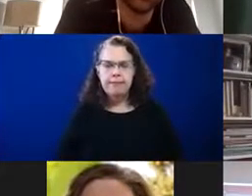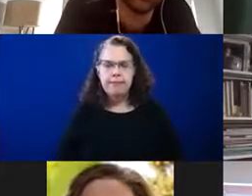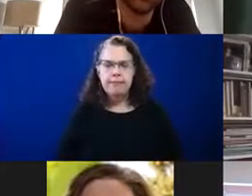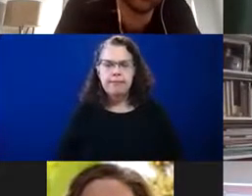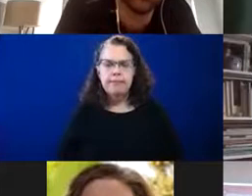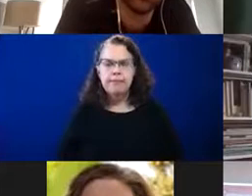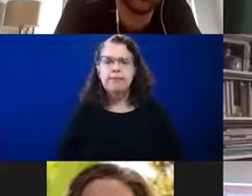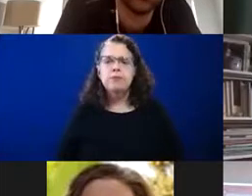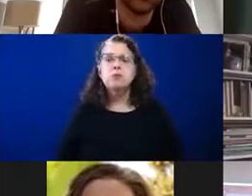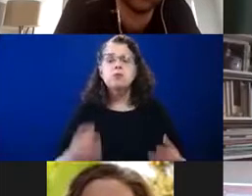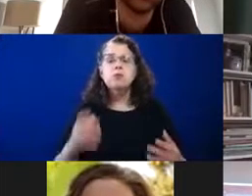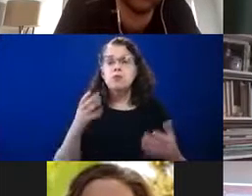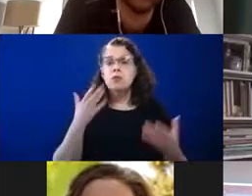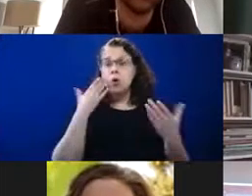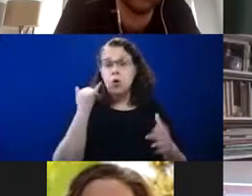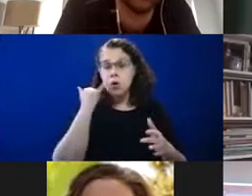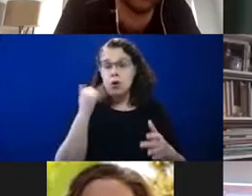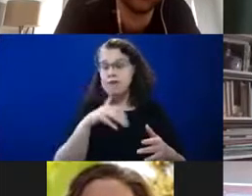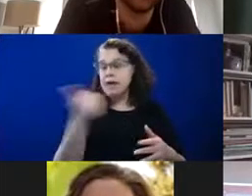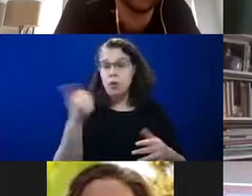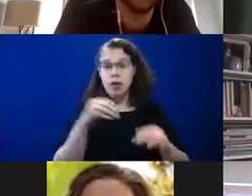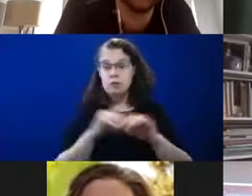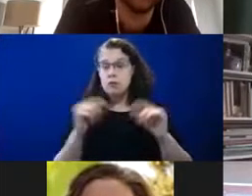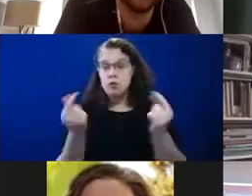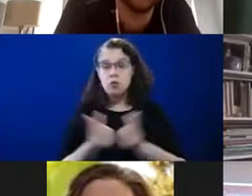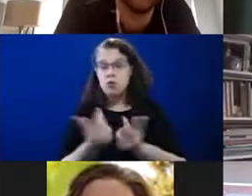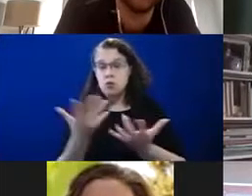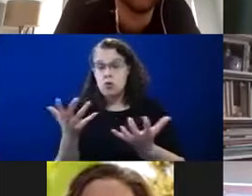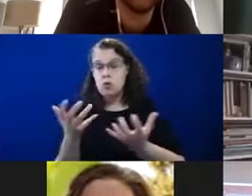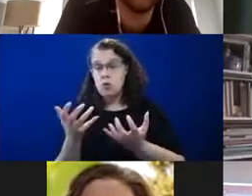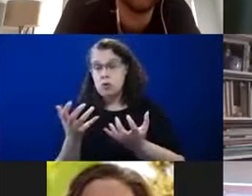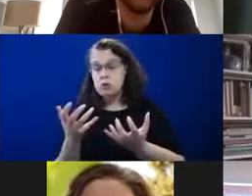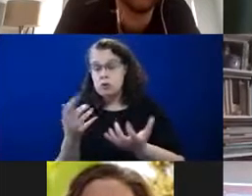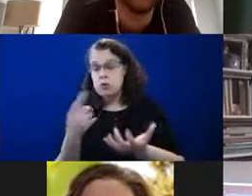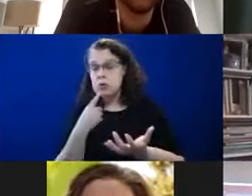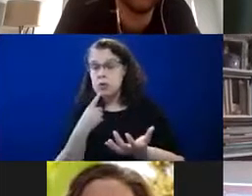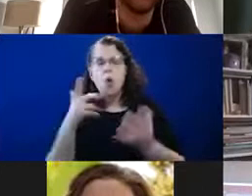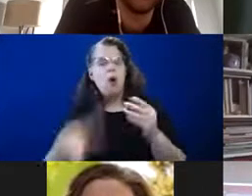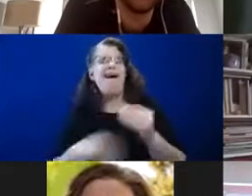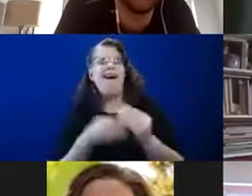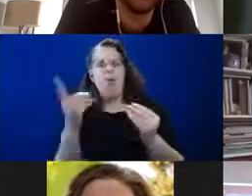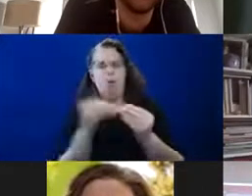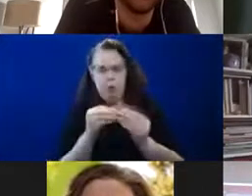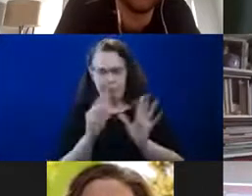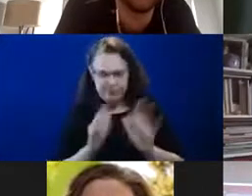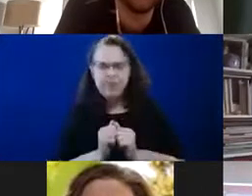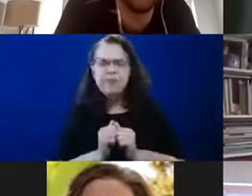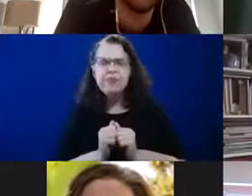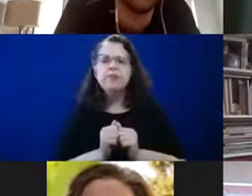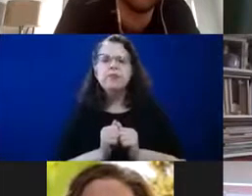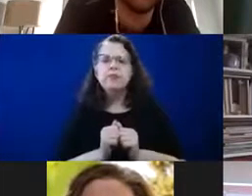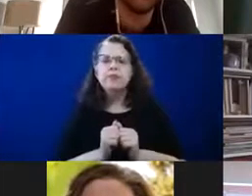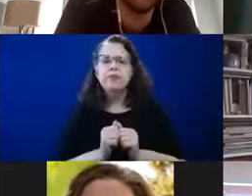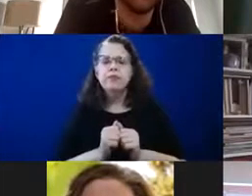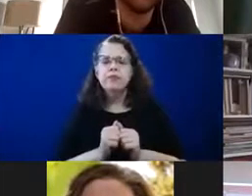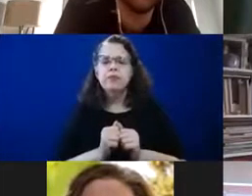Yeah, and so I don't know if anyone else in our group wants to. Oh, can I say one more thing, which is we had a